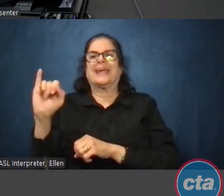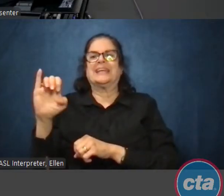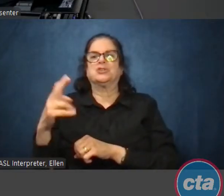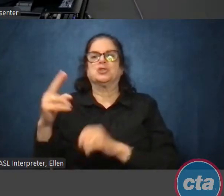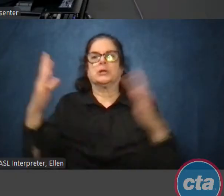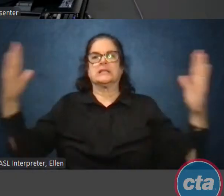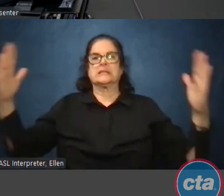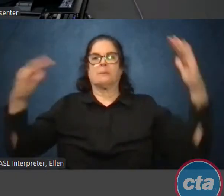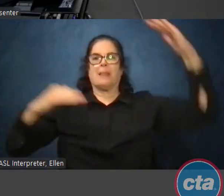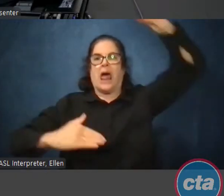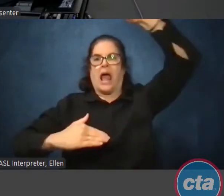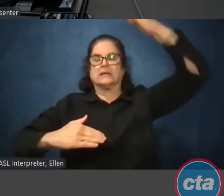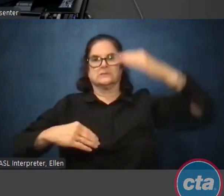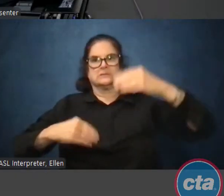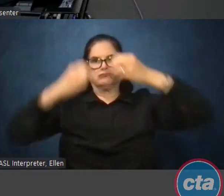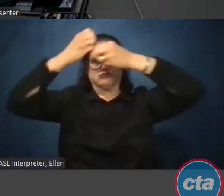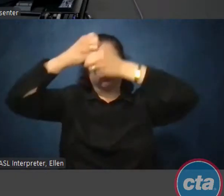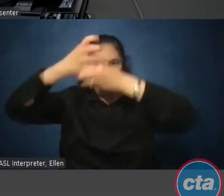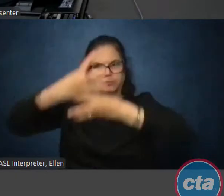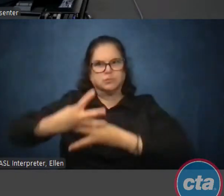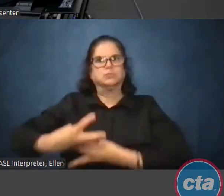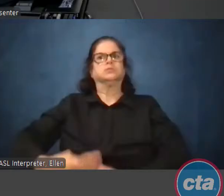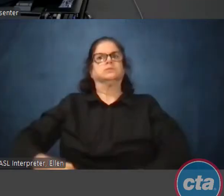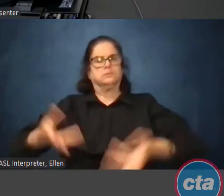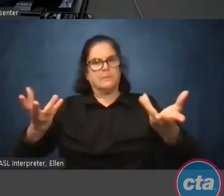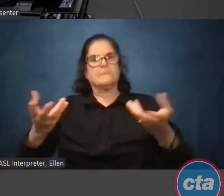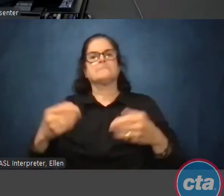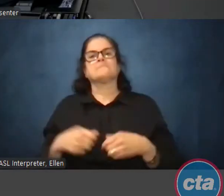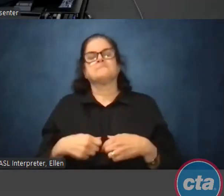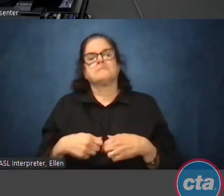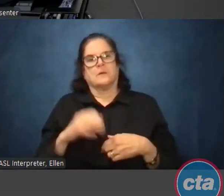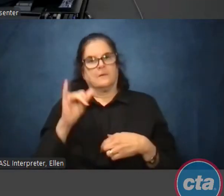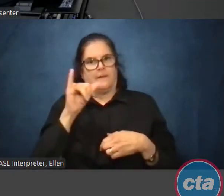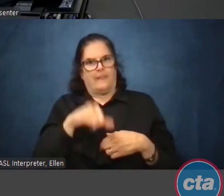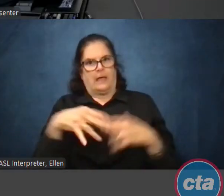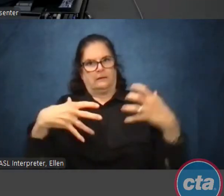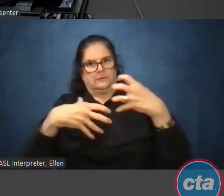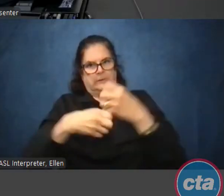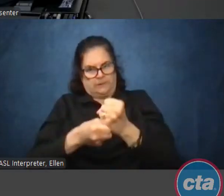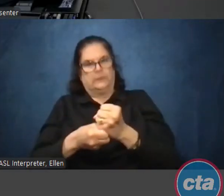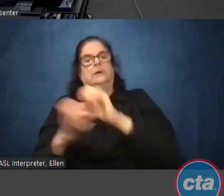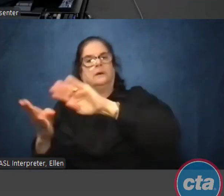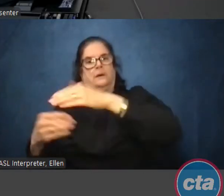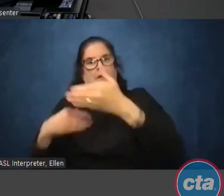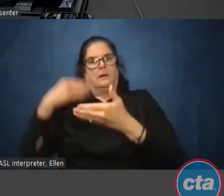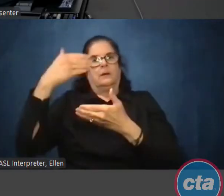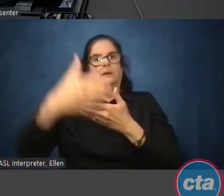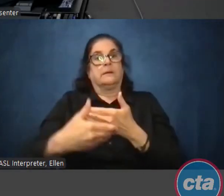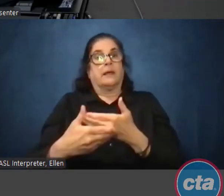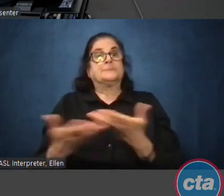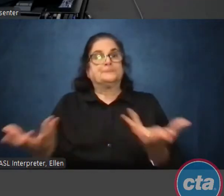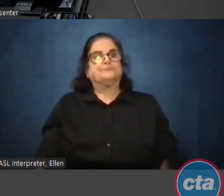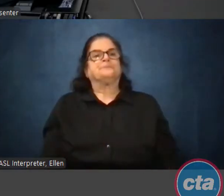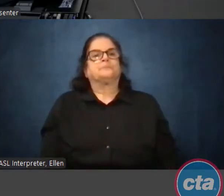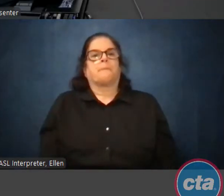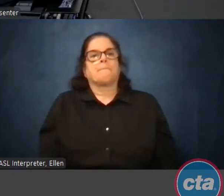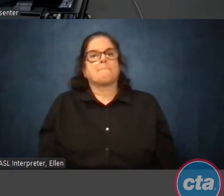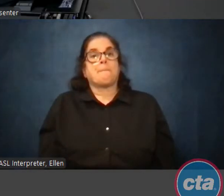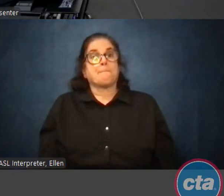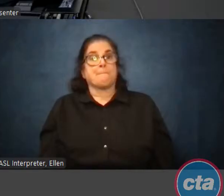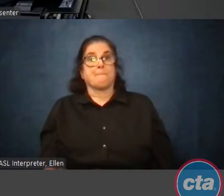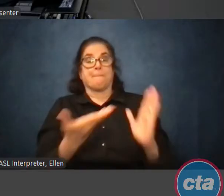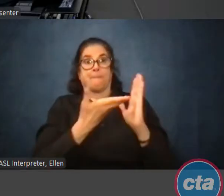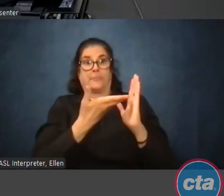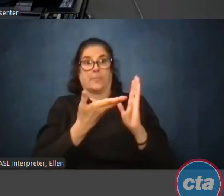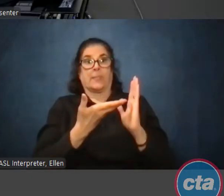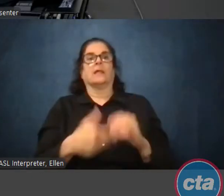information. So I think that sums up this slide. I'm going to go ahead and move to the next one. So here